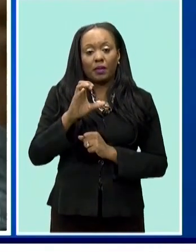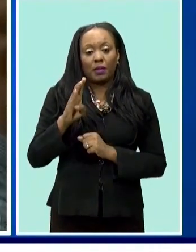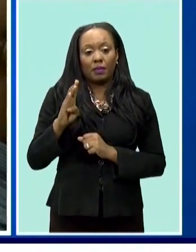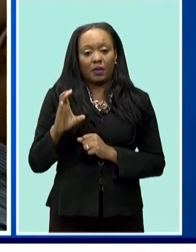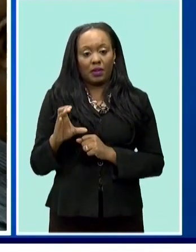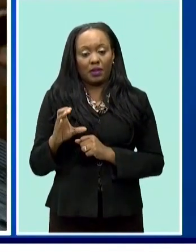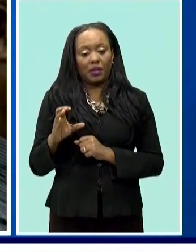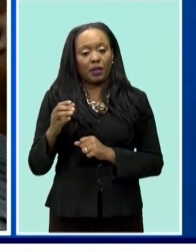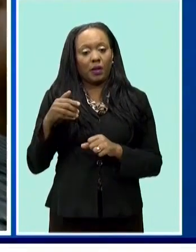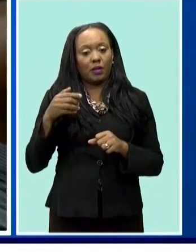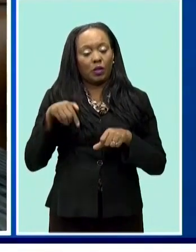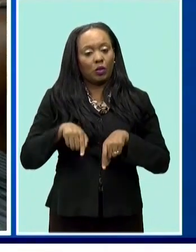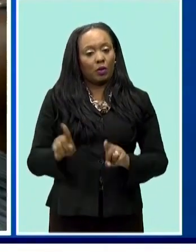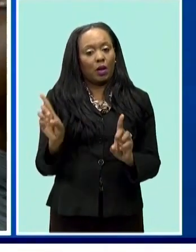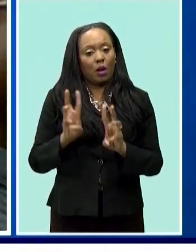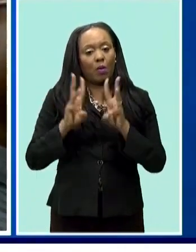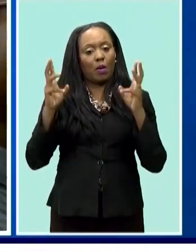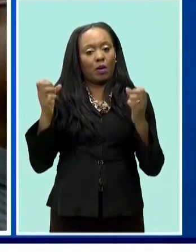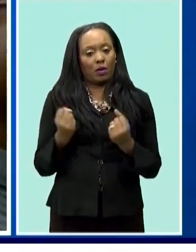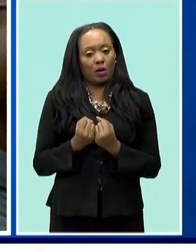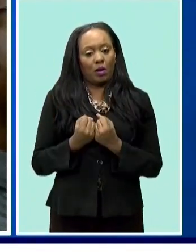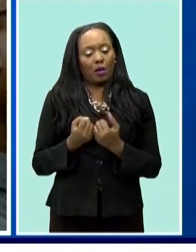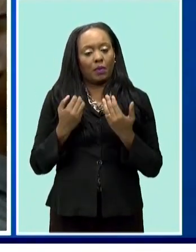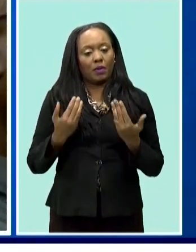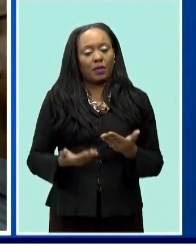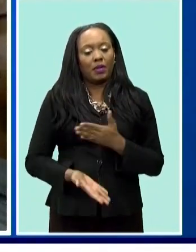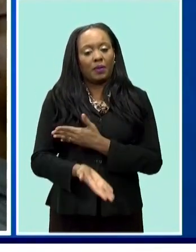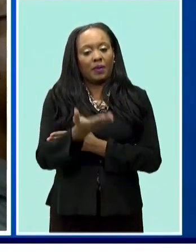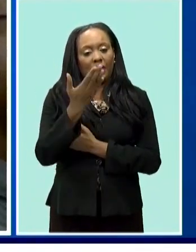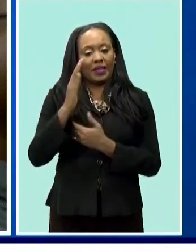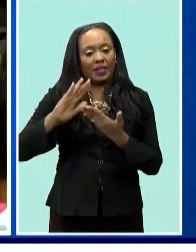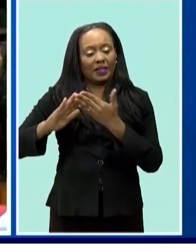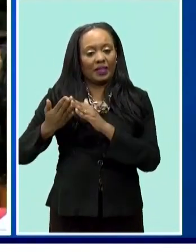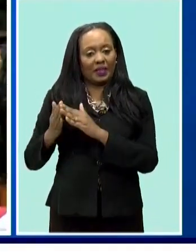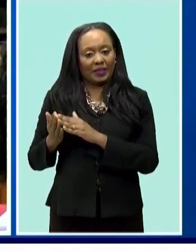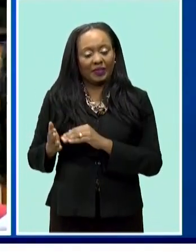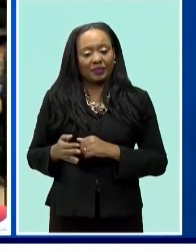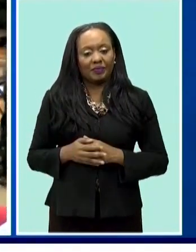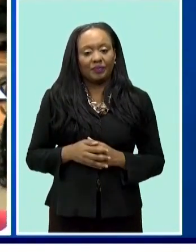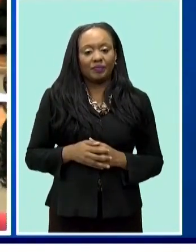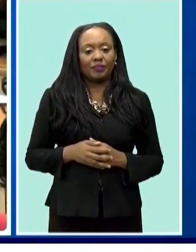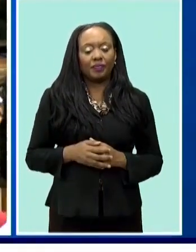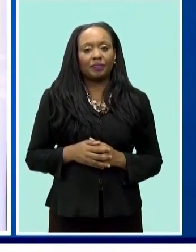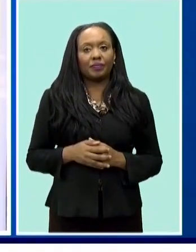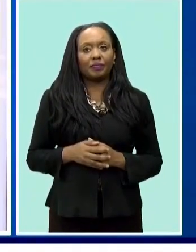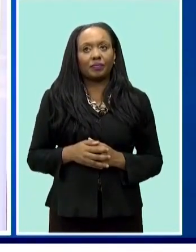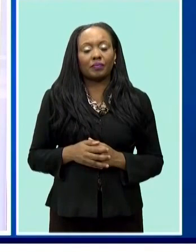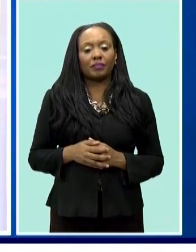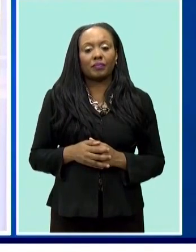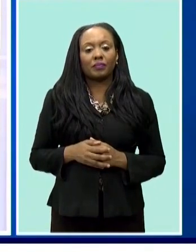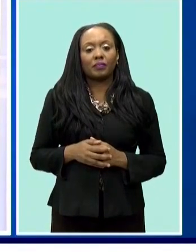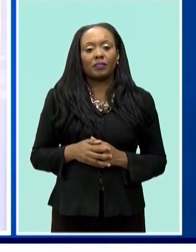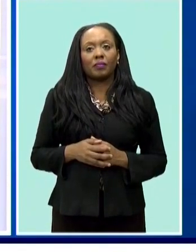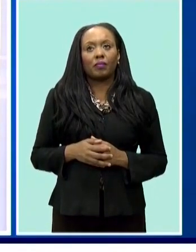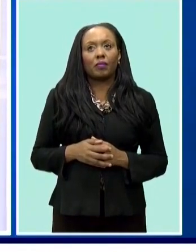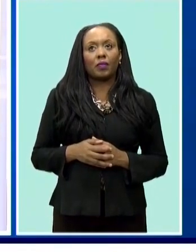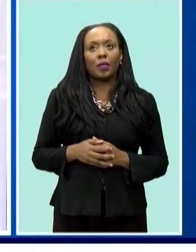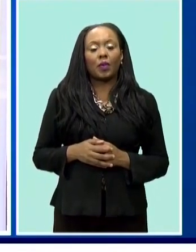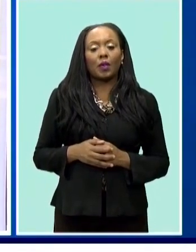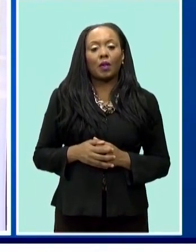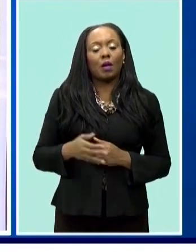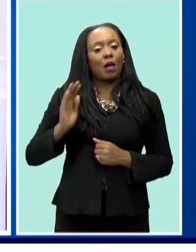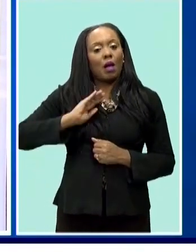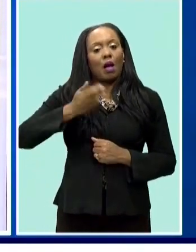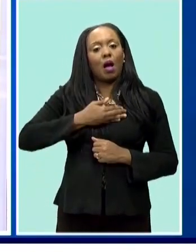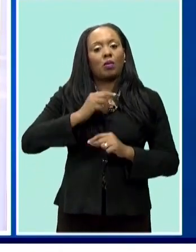Organization security workshop at the General Post Office at Cheapside, the city. Which speaks to security of post. So therefore